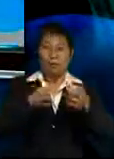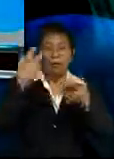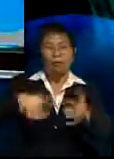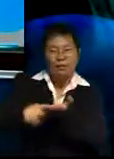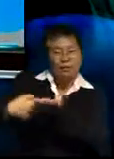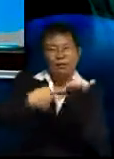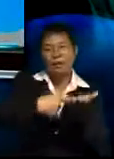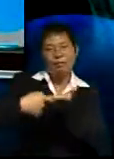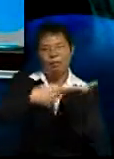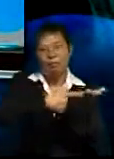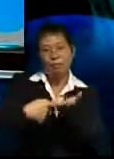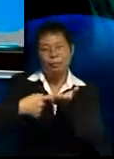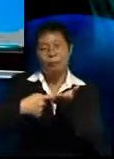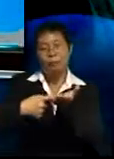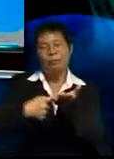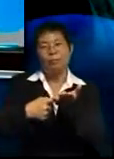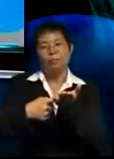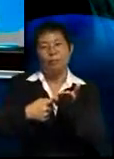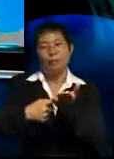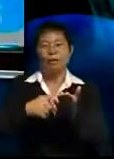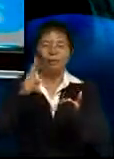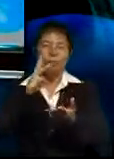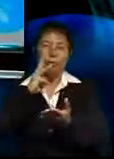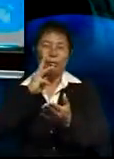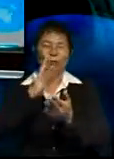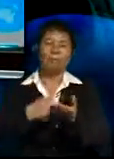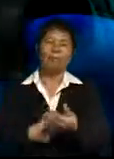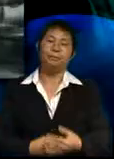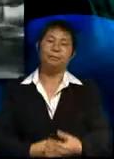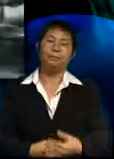on to reabsorption of water and defecation.